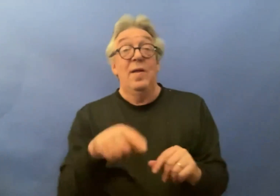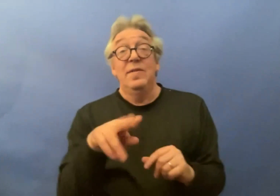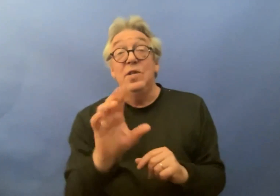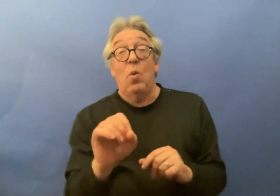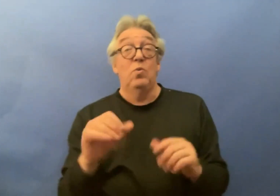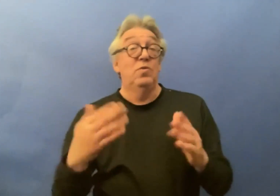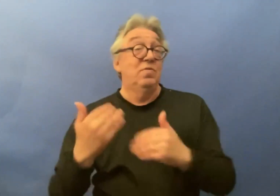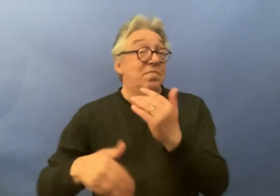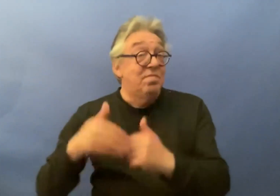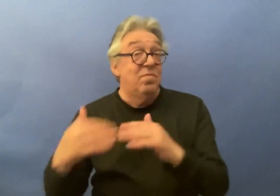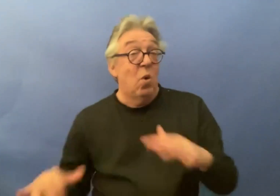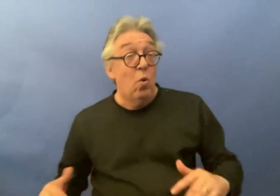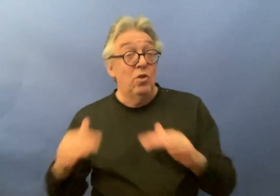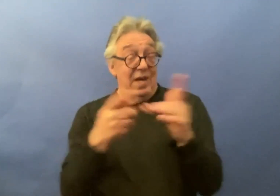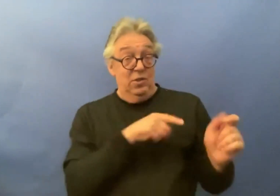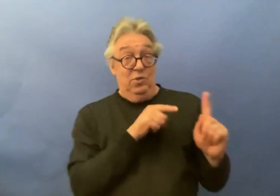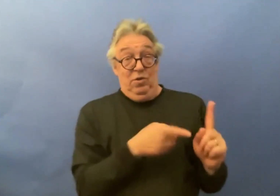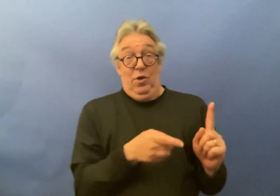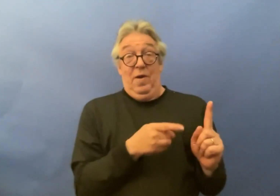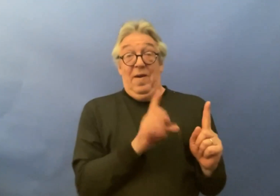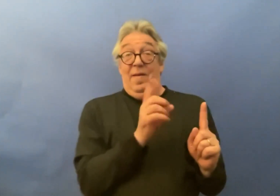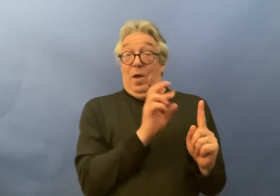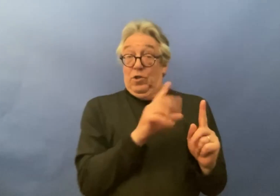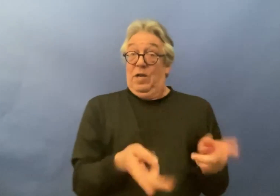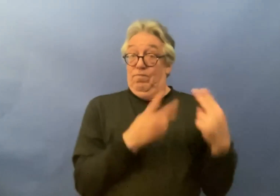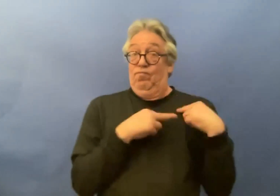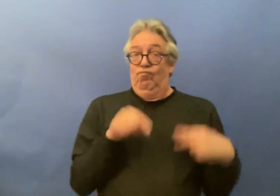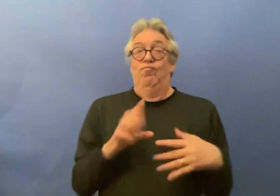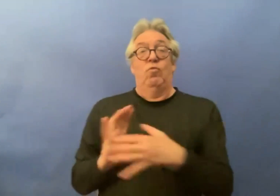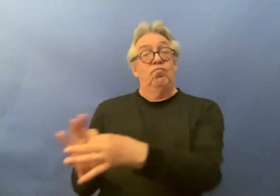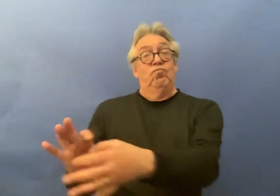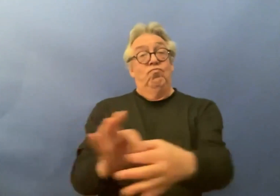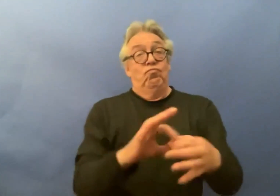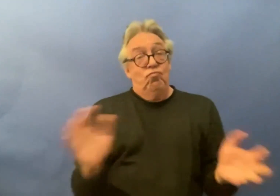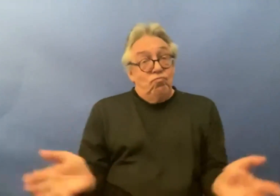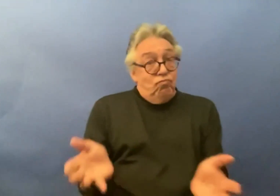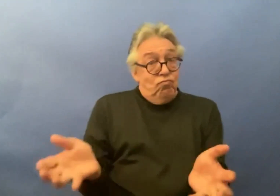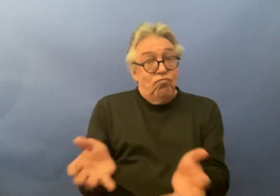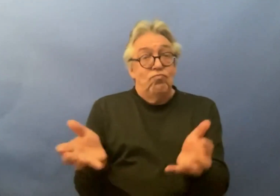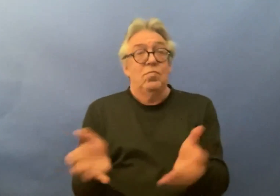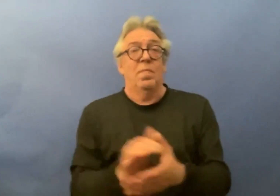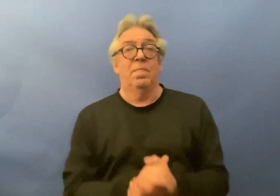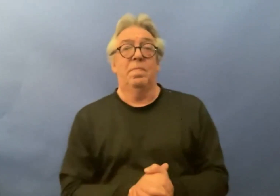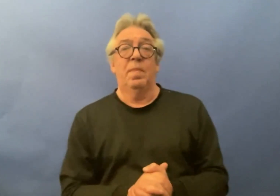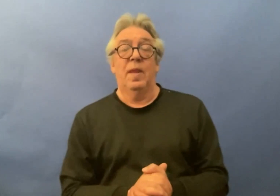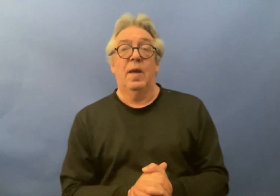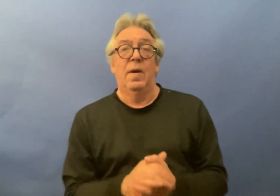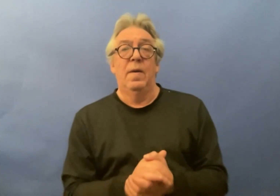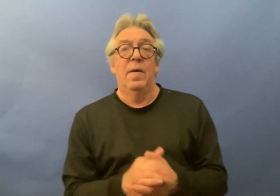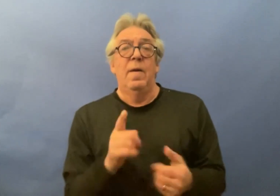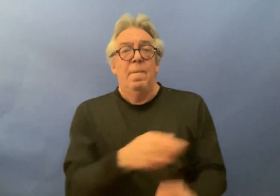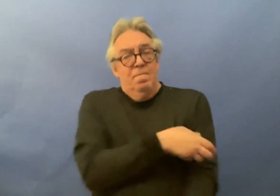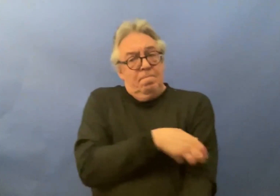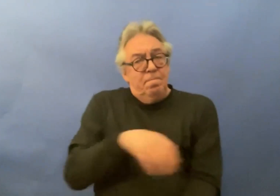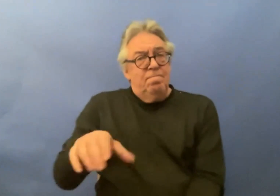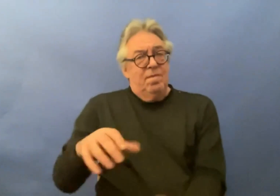disabilities, in order to share capacity and enhance the leadership and